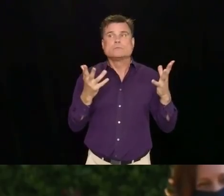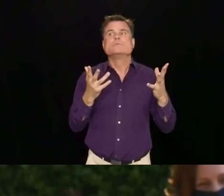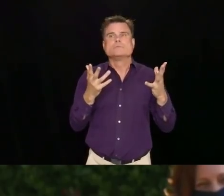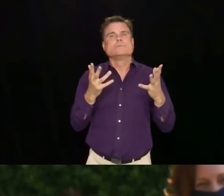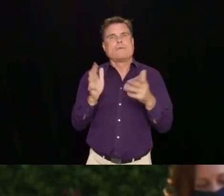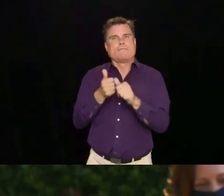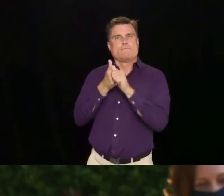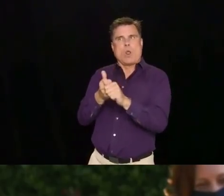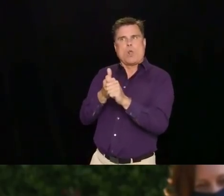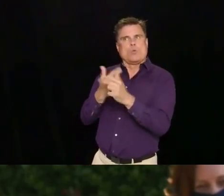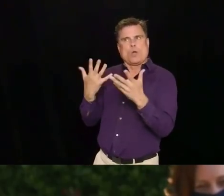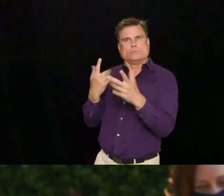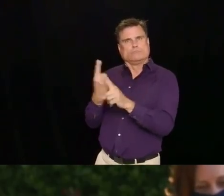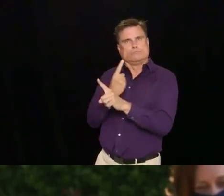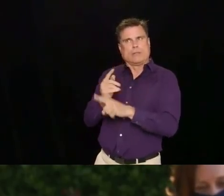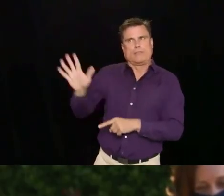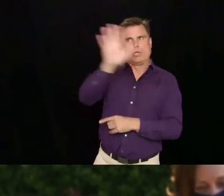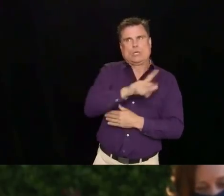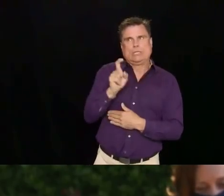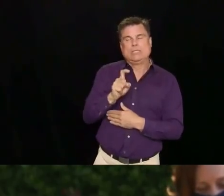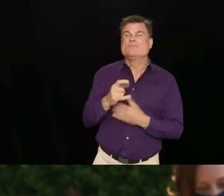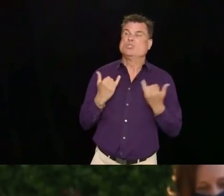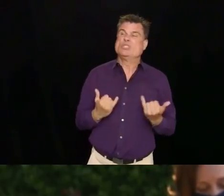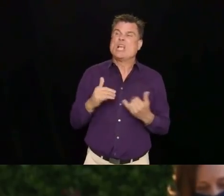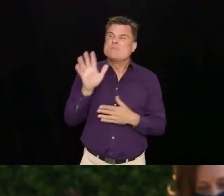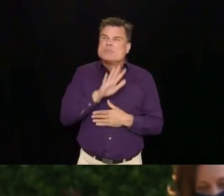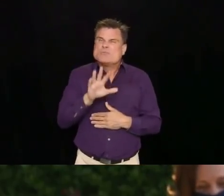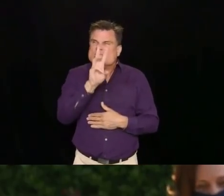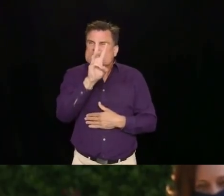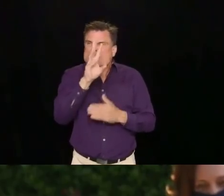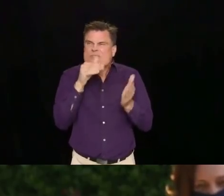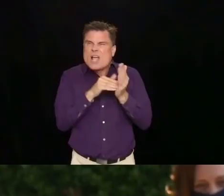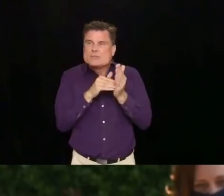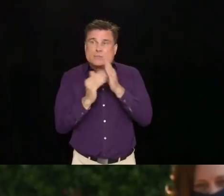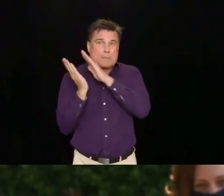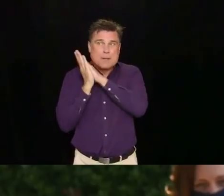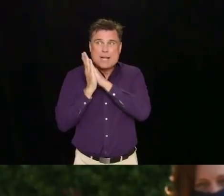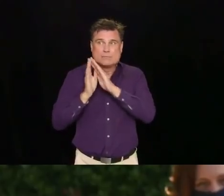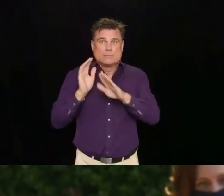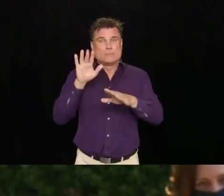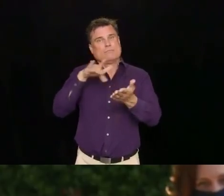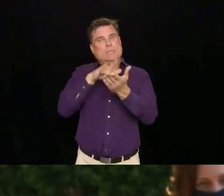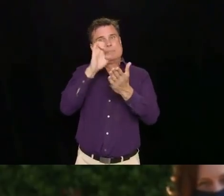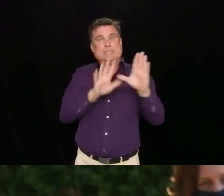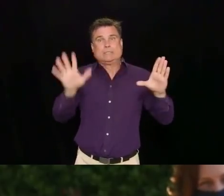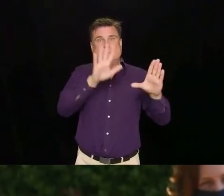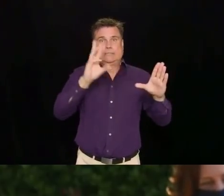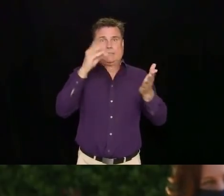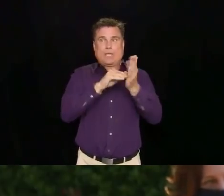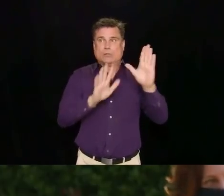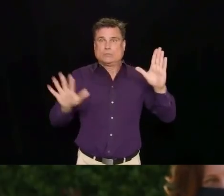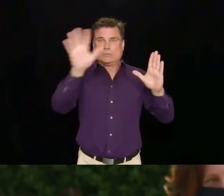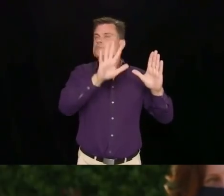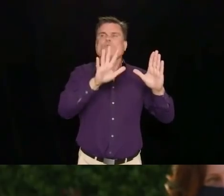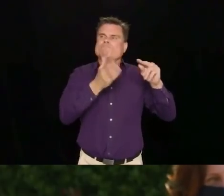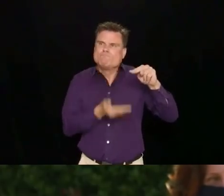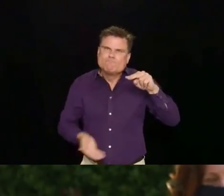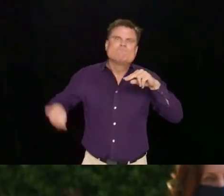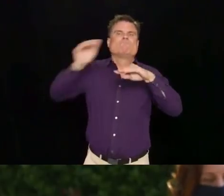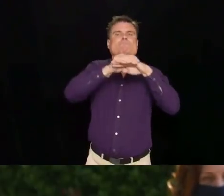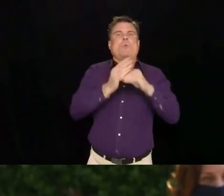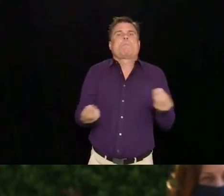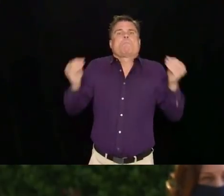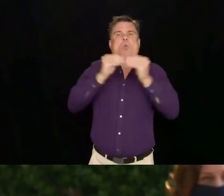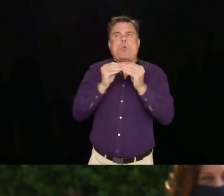base, of roughly 6,000 beds across Interior Health. This is, as I say, significant. Across